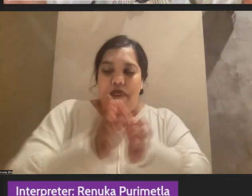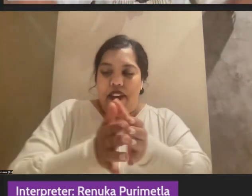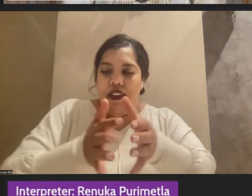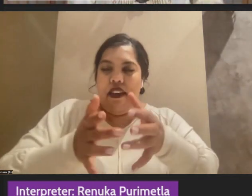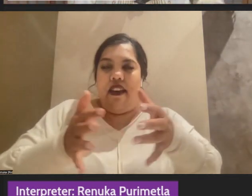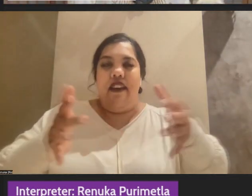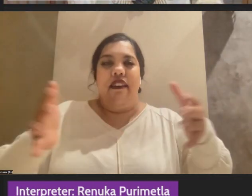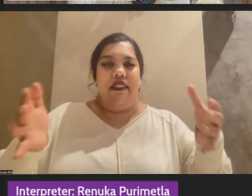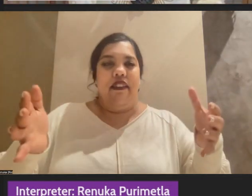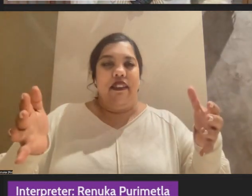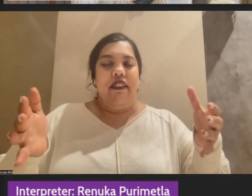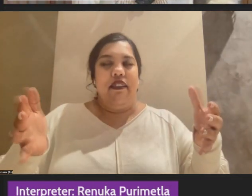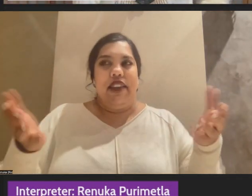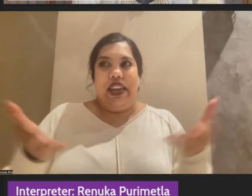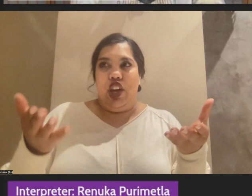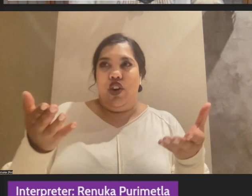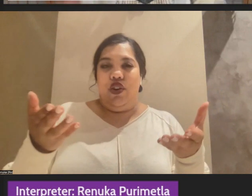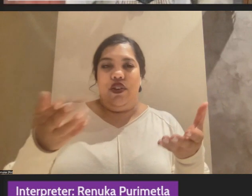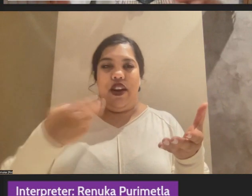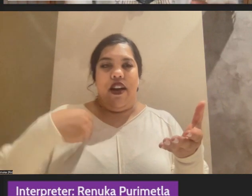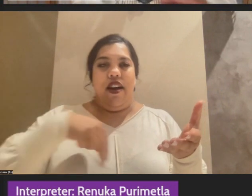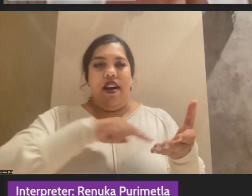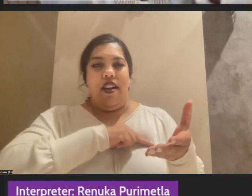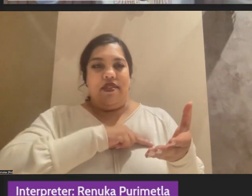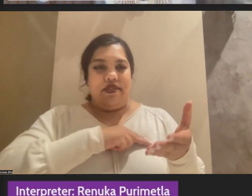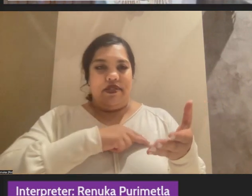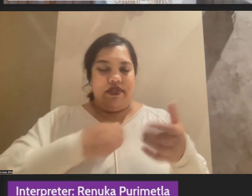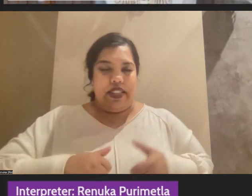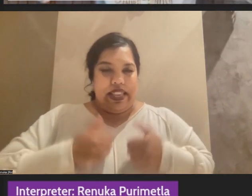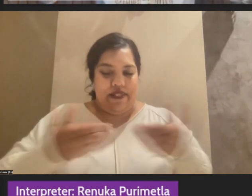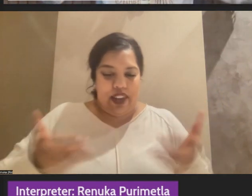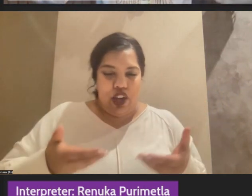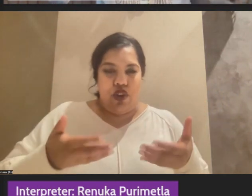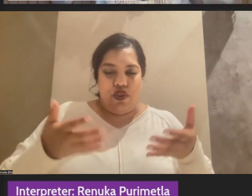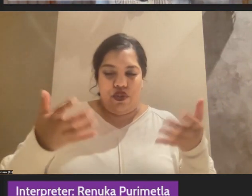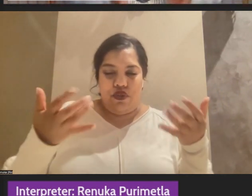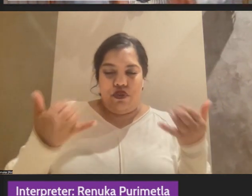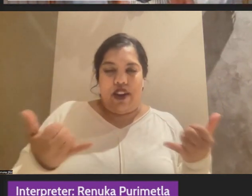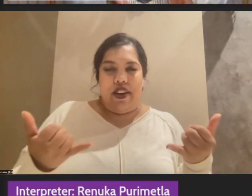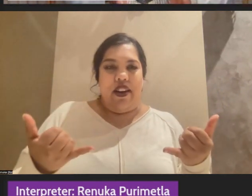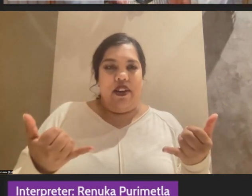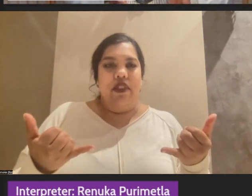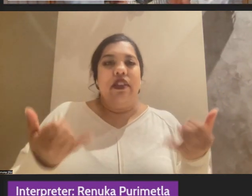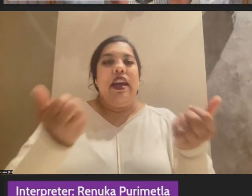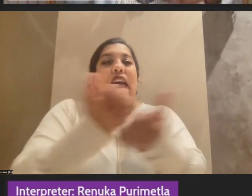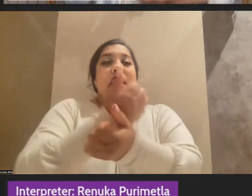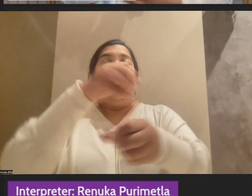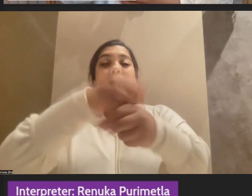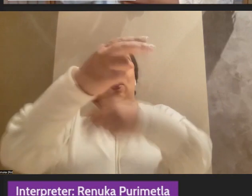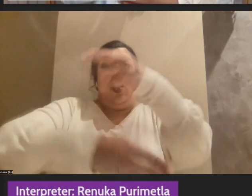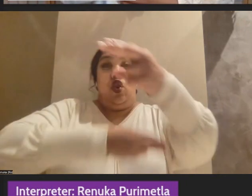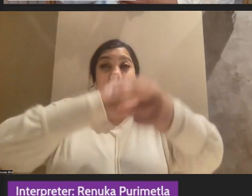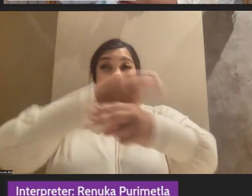resides, right here and right now. The isness and allness of all that the universe is present,